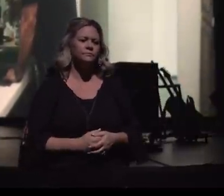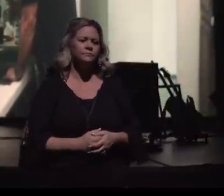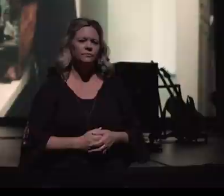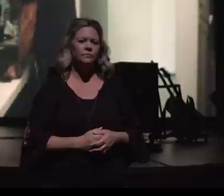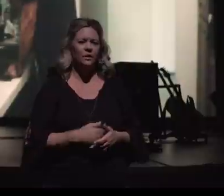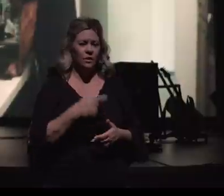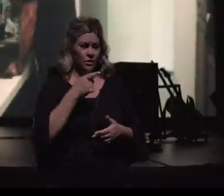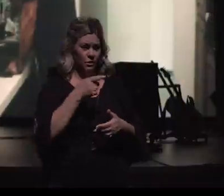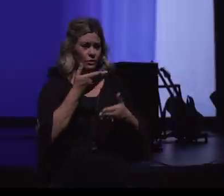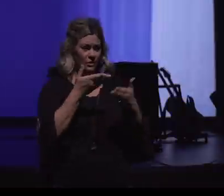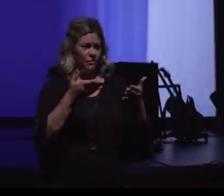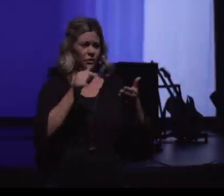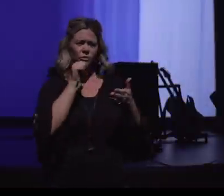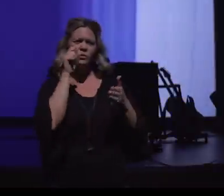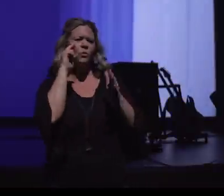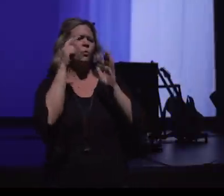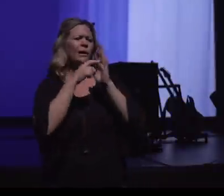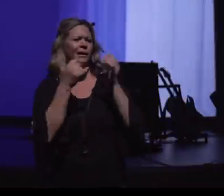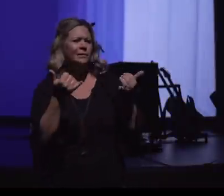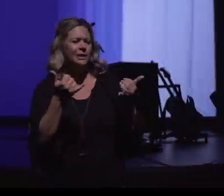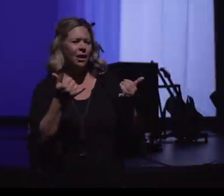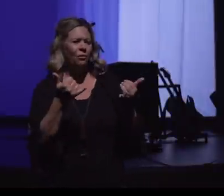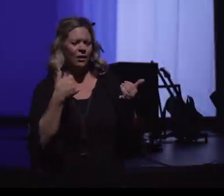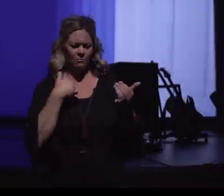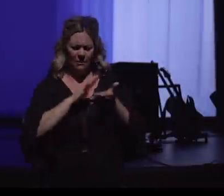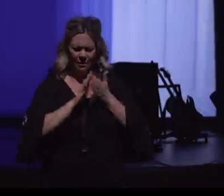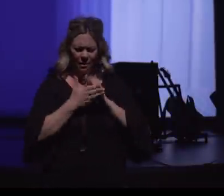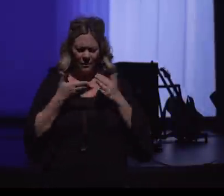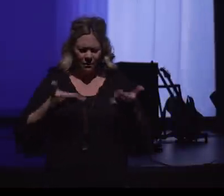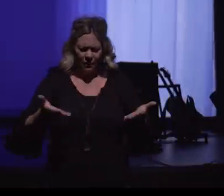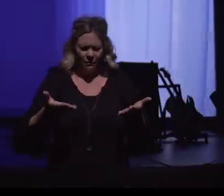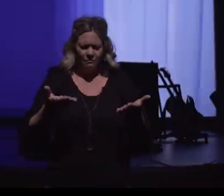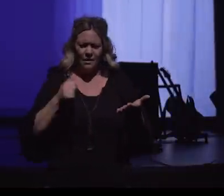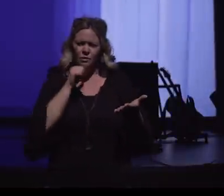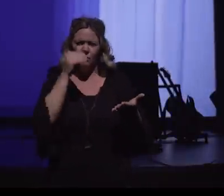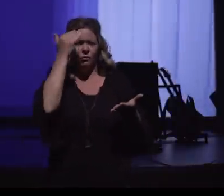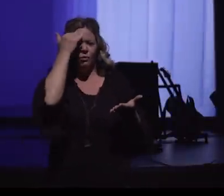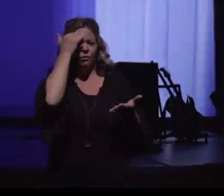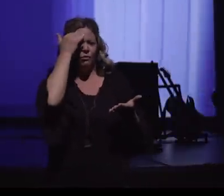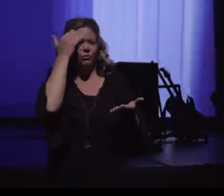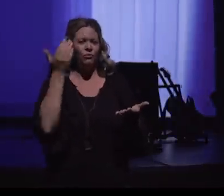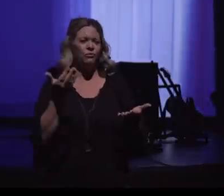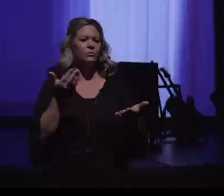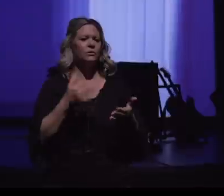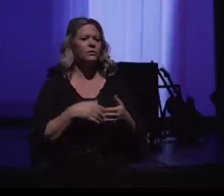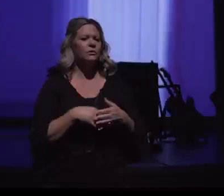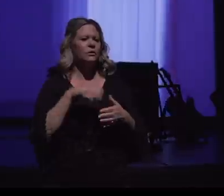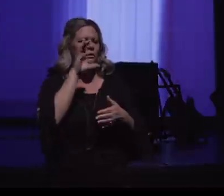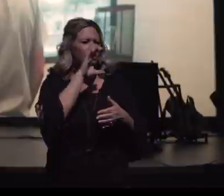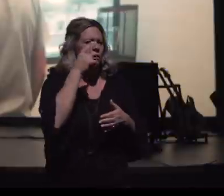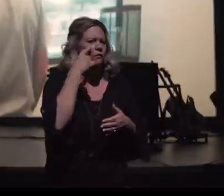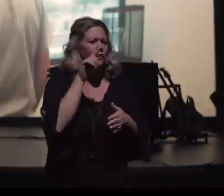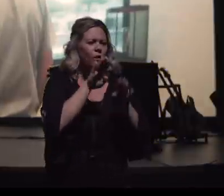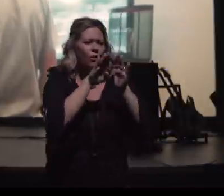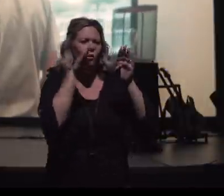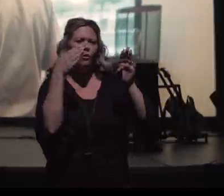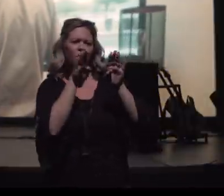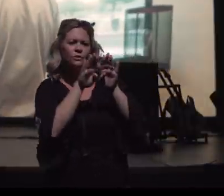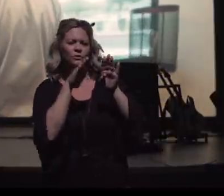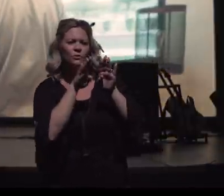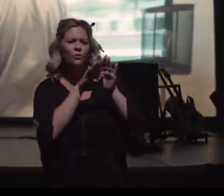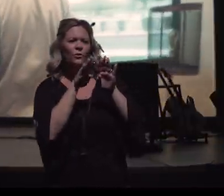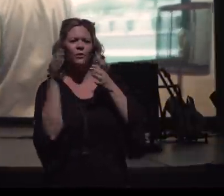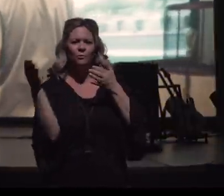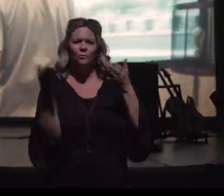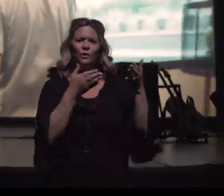You're something you don't recognize. You're someone you don't know. Just looking for that open door that finally